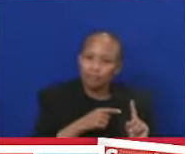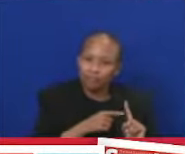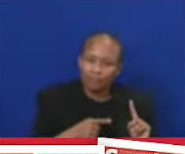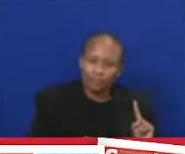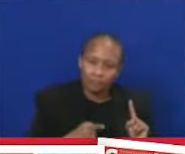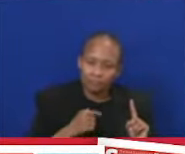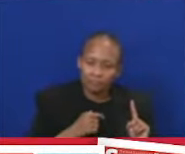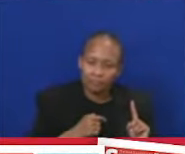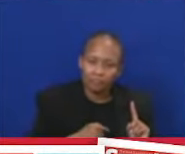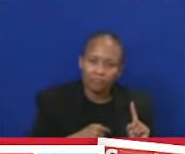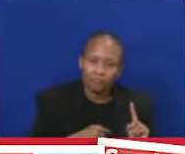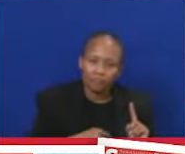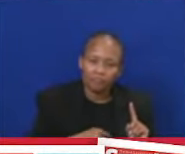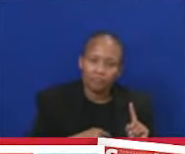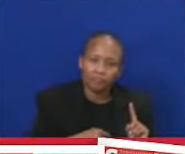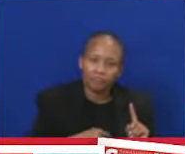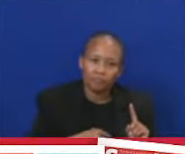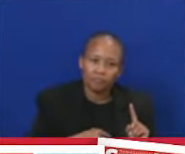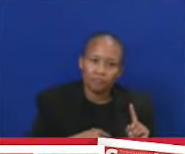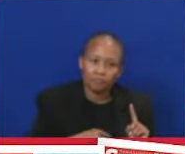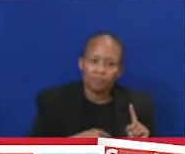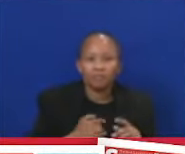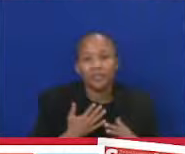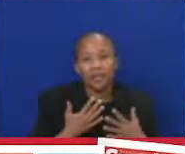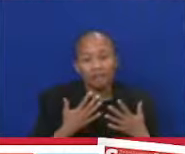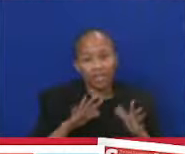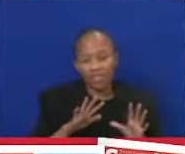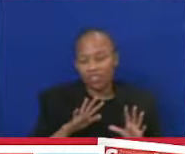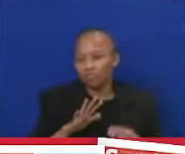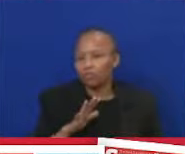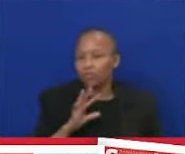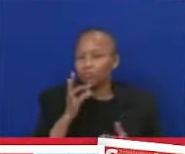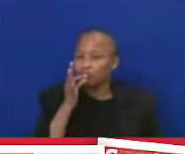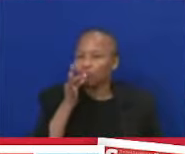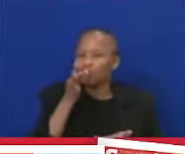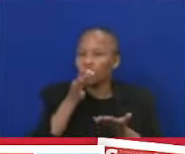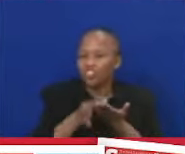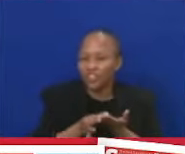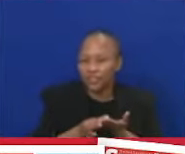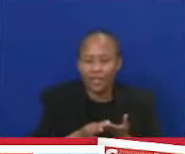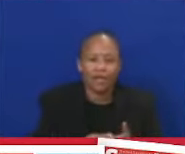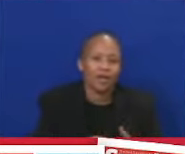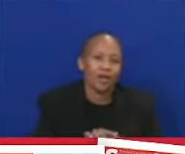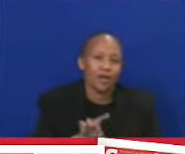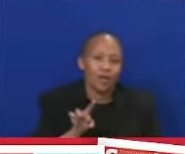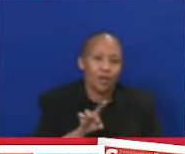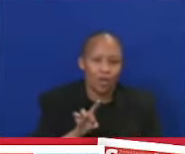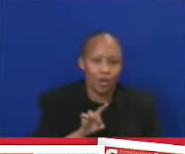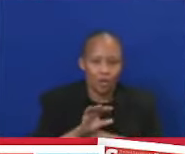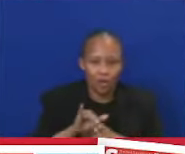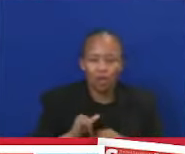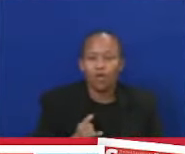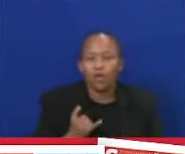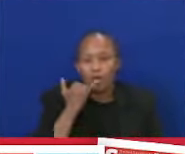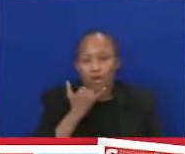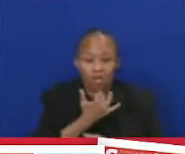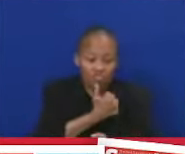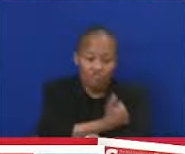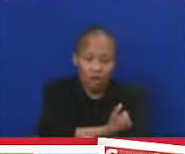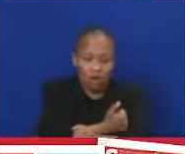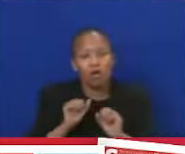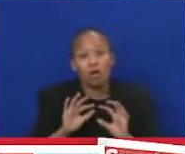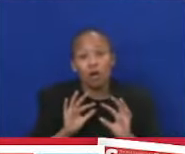proffered or suggested that certain unsavory characters within the drug world might have sought to harm Mr.